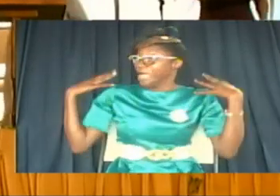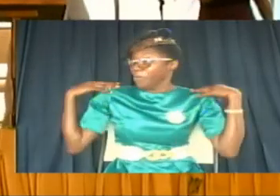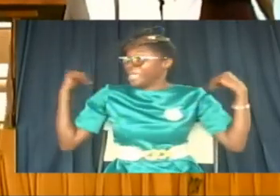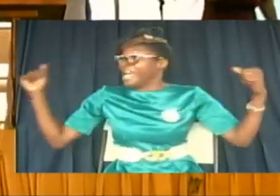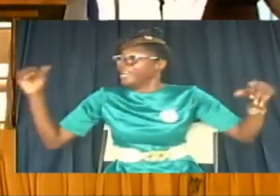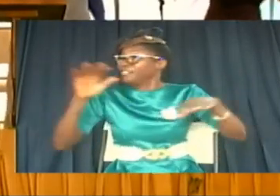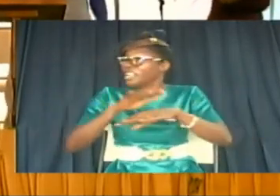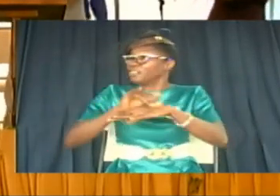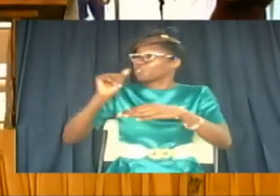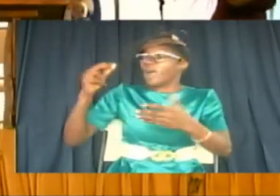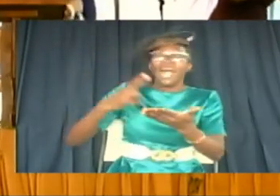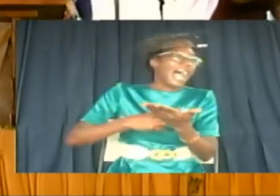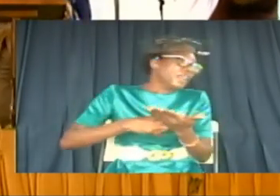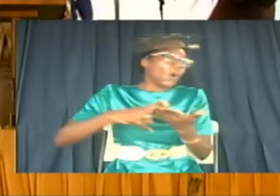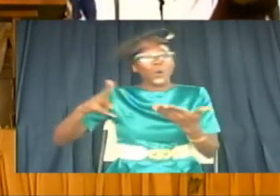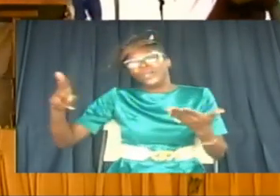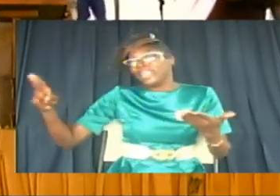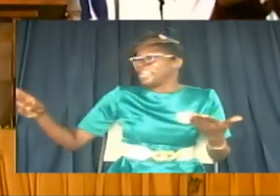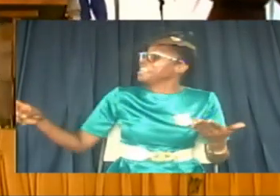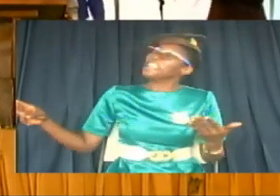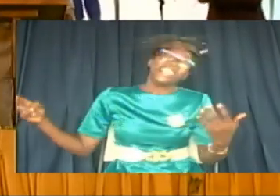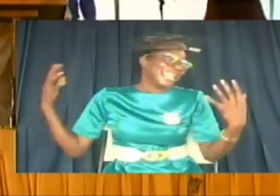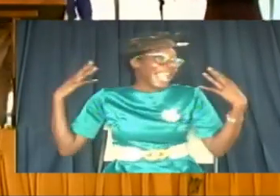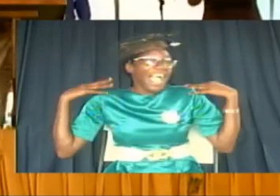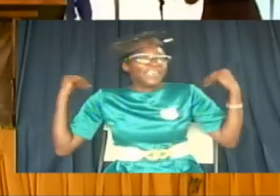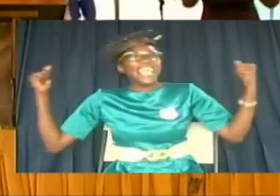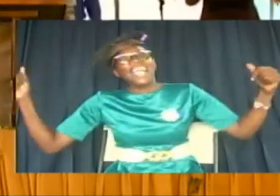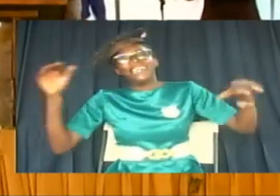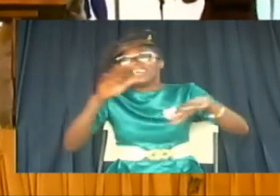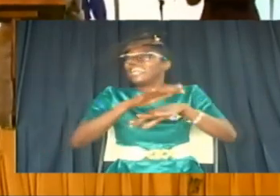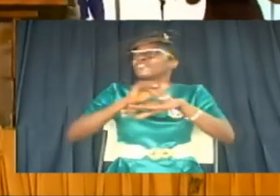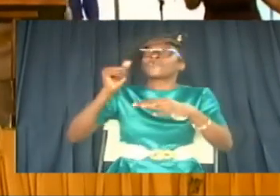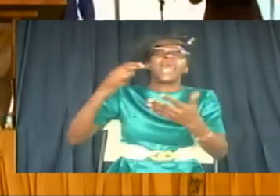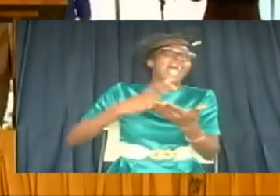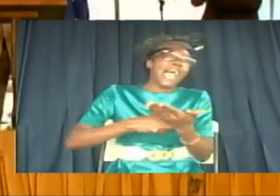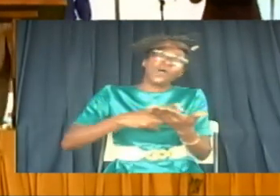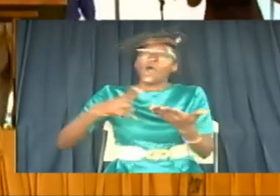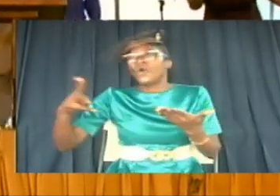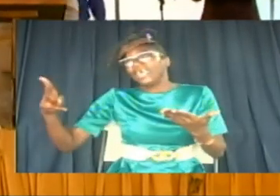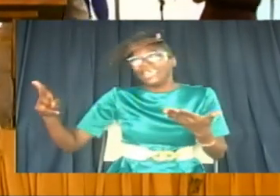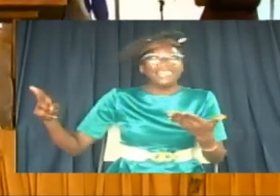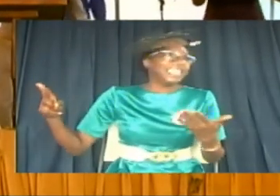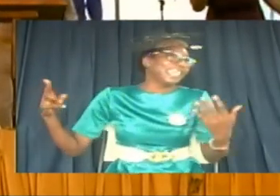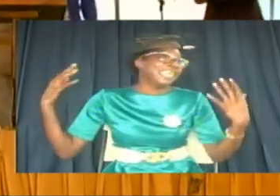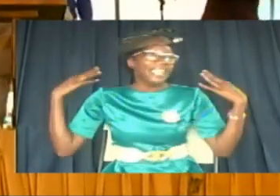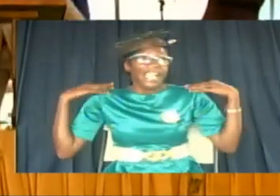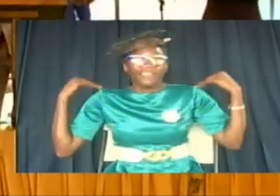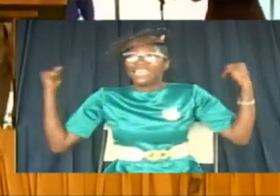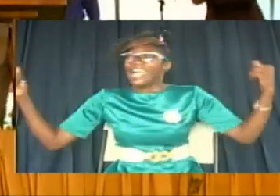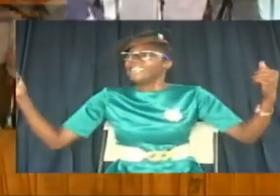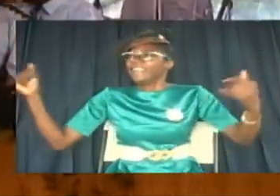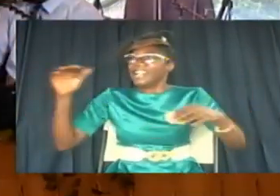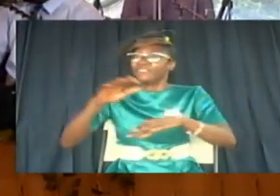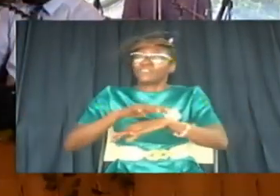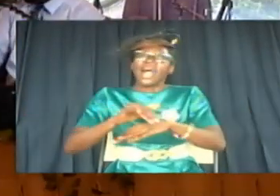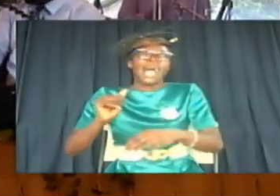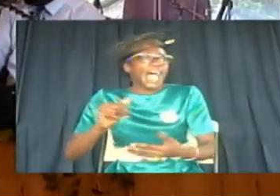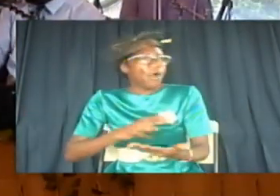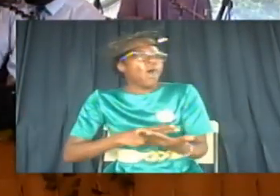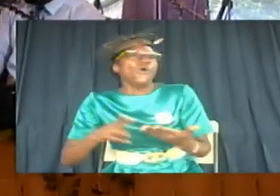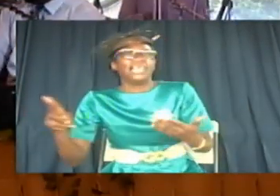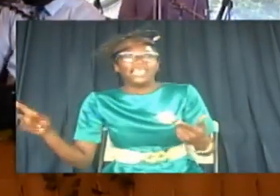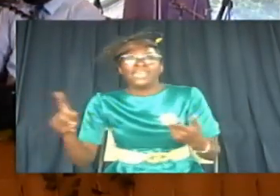angels cry holy. The angels cry holy. The angels cry holy. My God. The angels